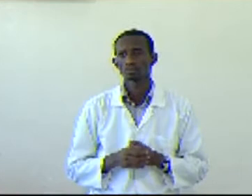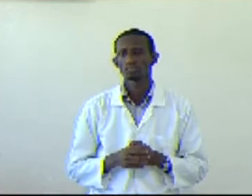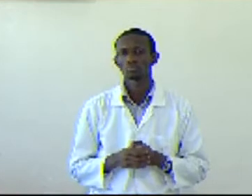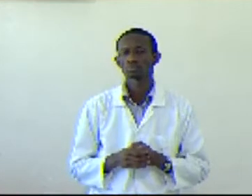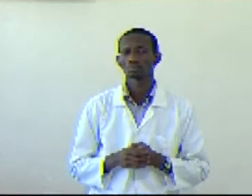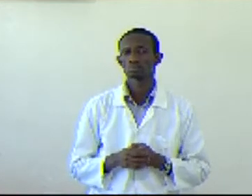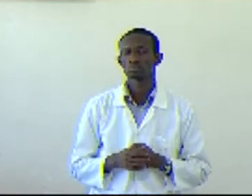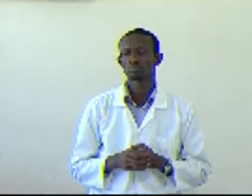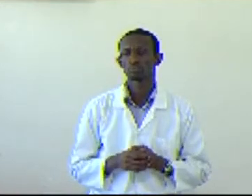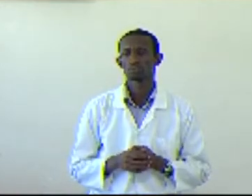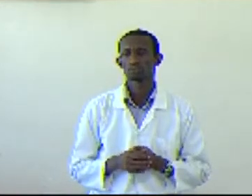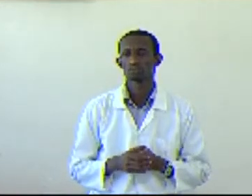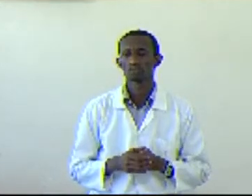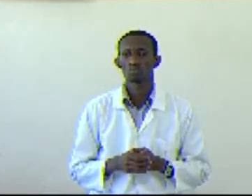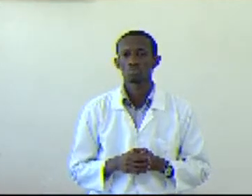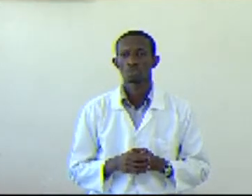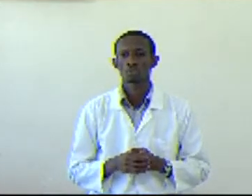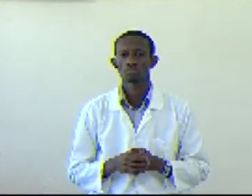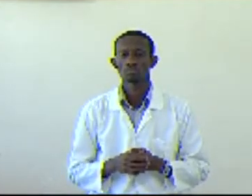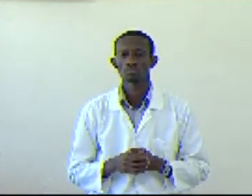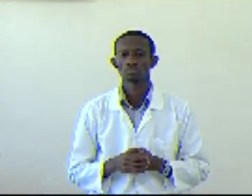this is going to be,